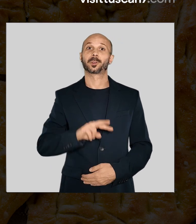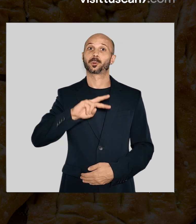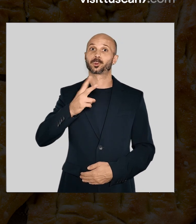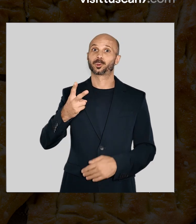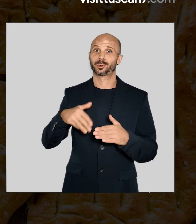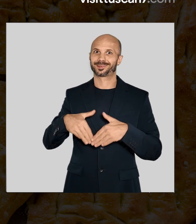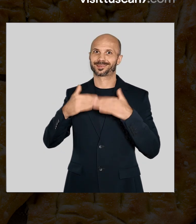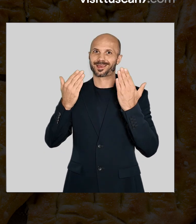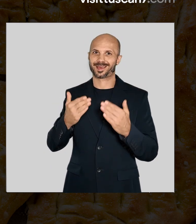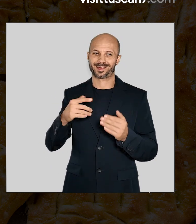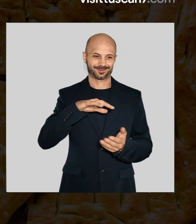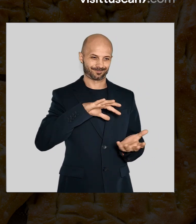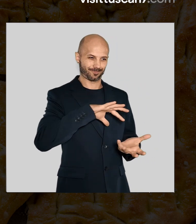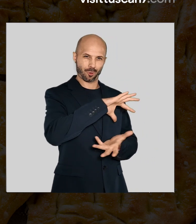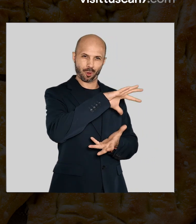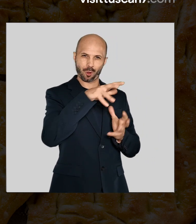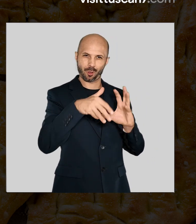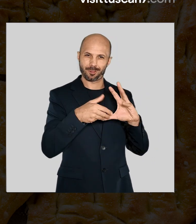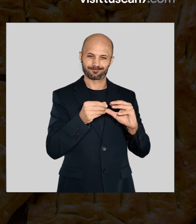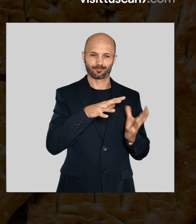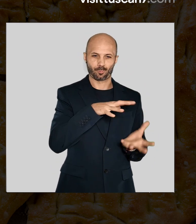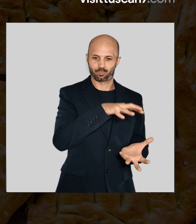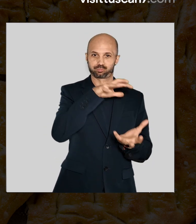250 grams of warm water.